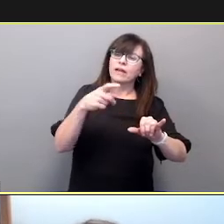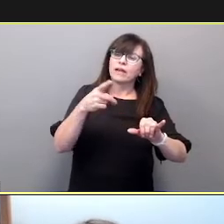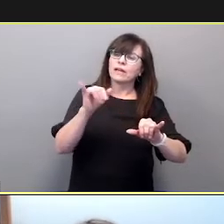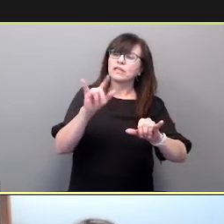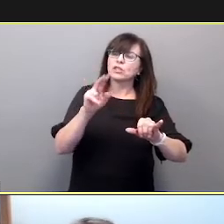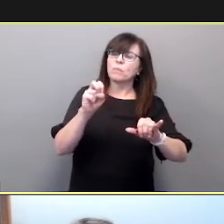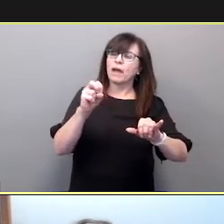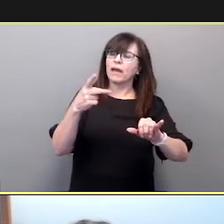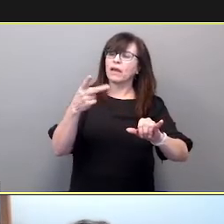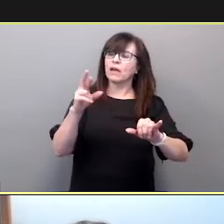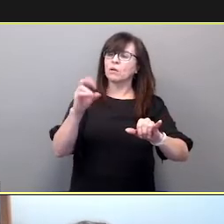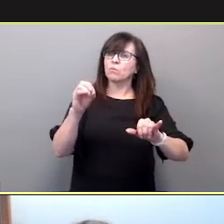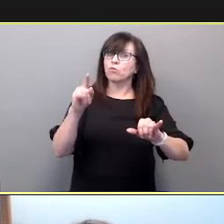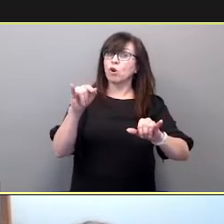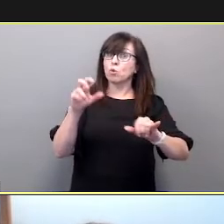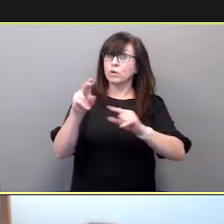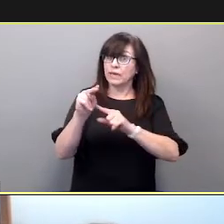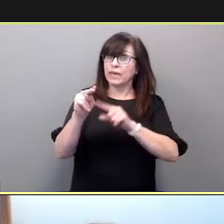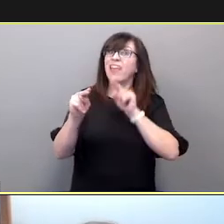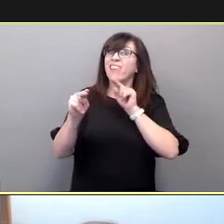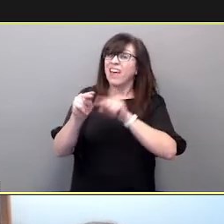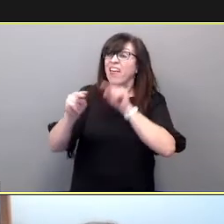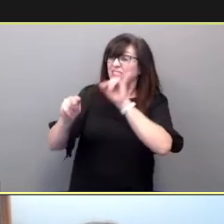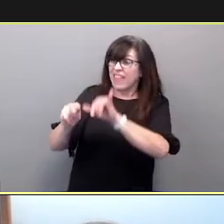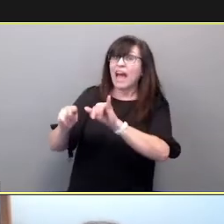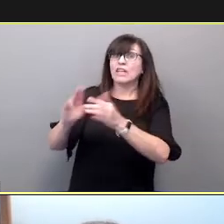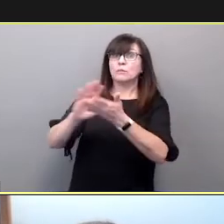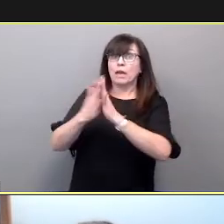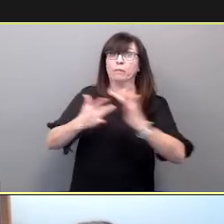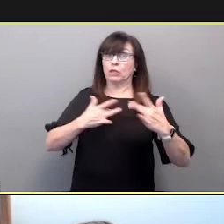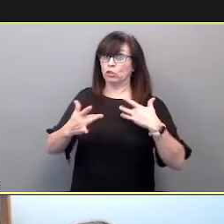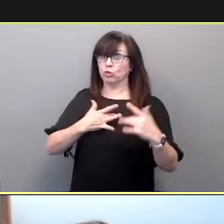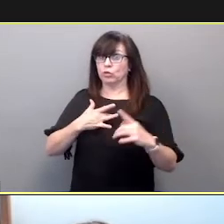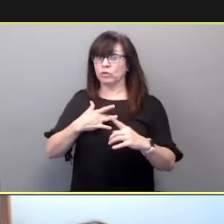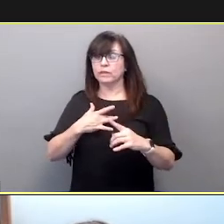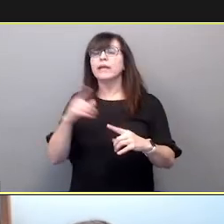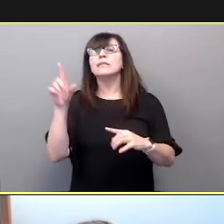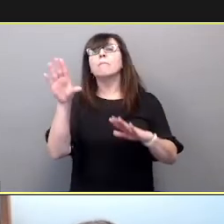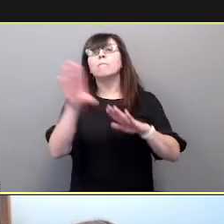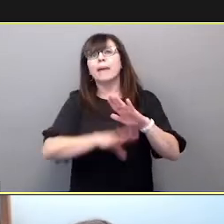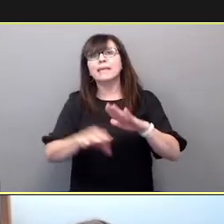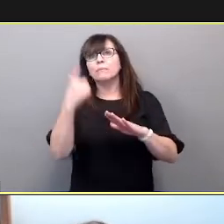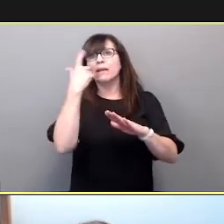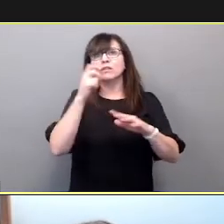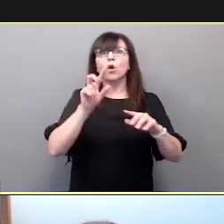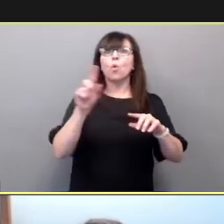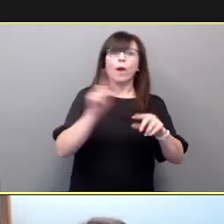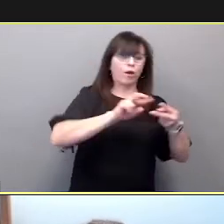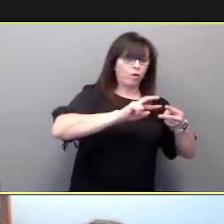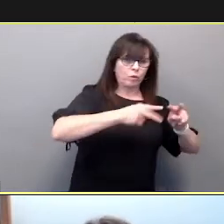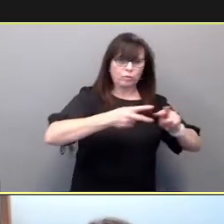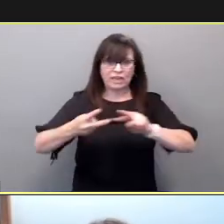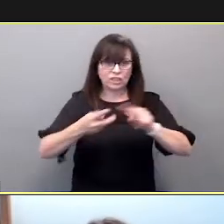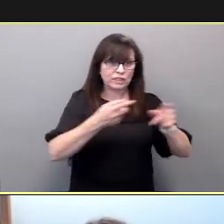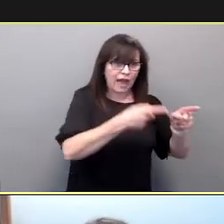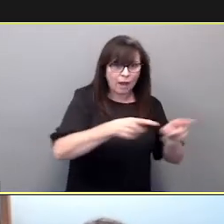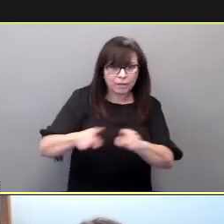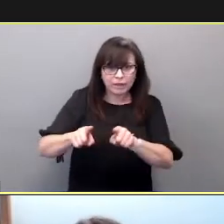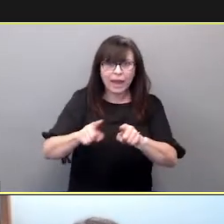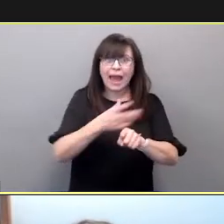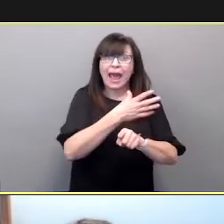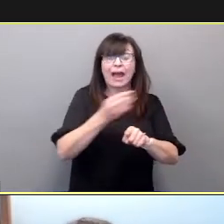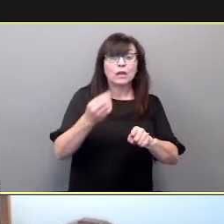has raised alarms. There's basically because where those mutations are sitting, and also because of the